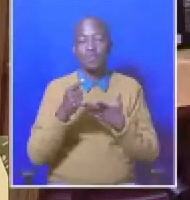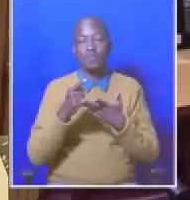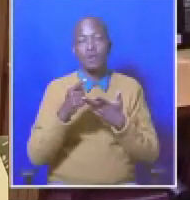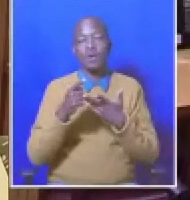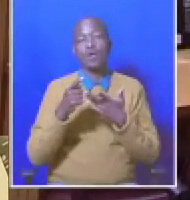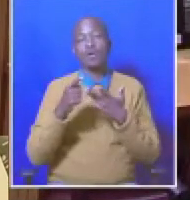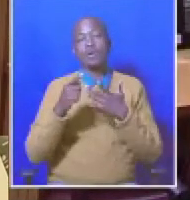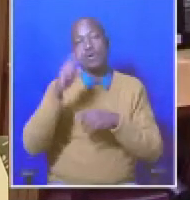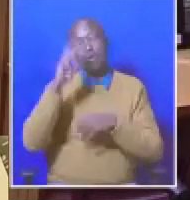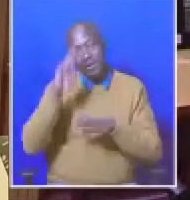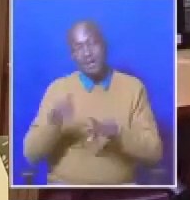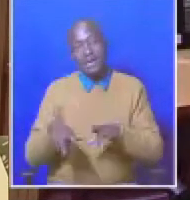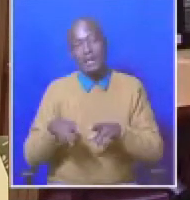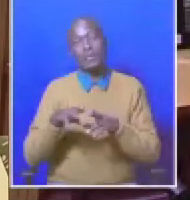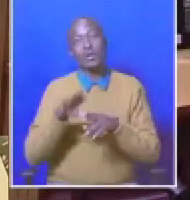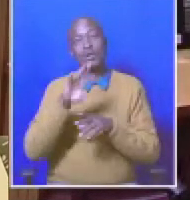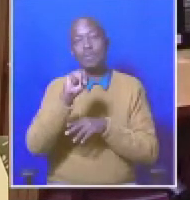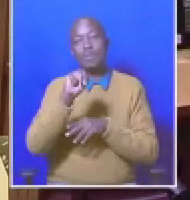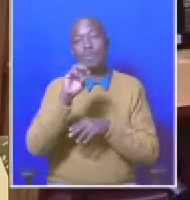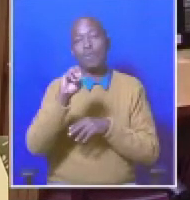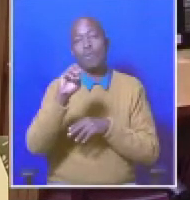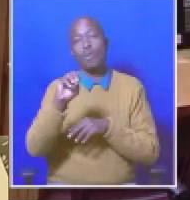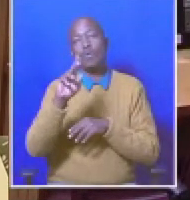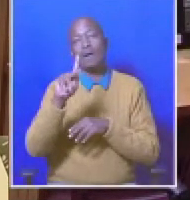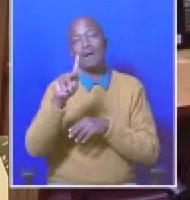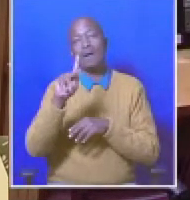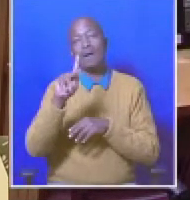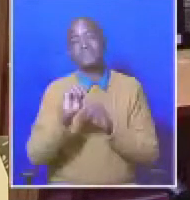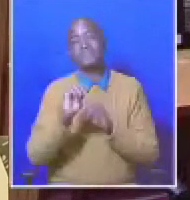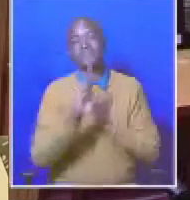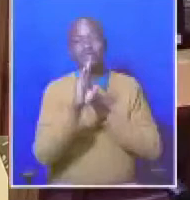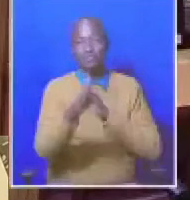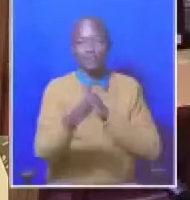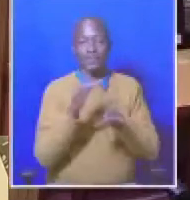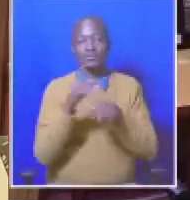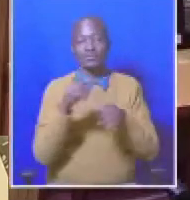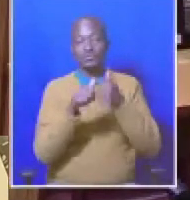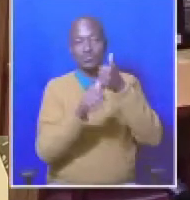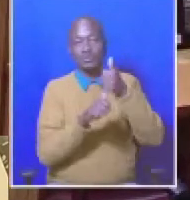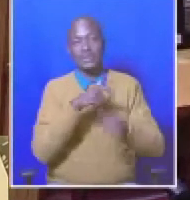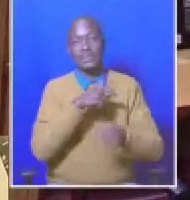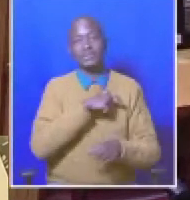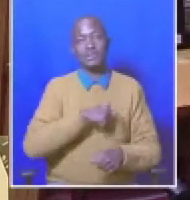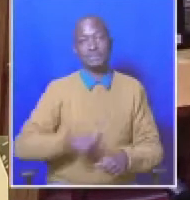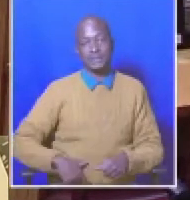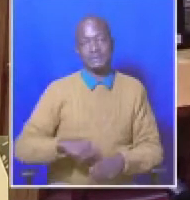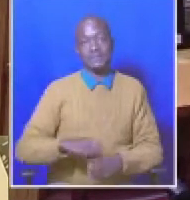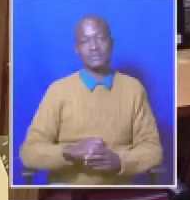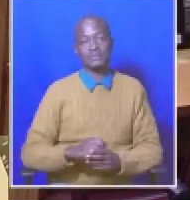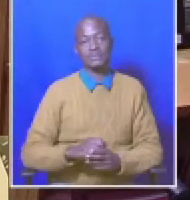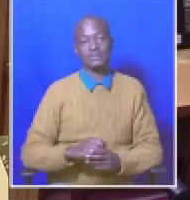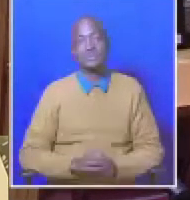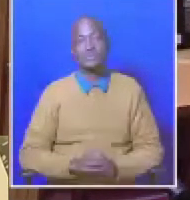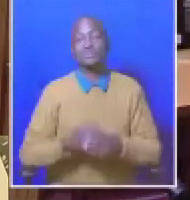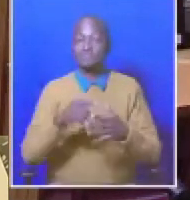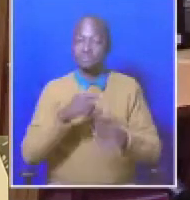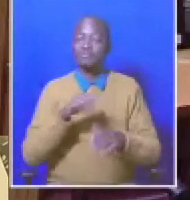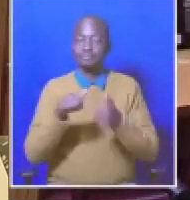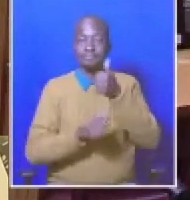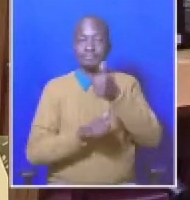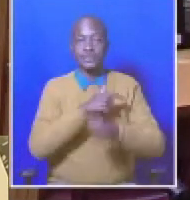Ogamp and is directed to the Deputy President. Deputy